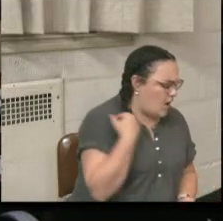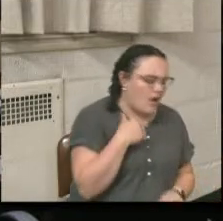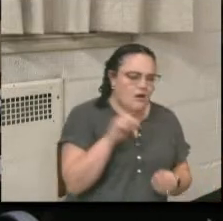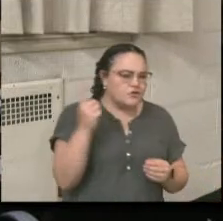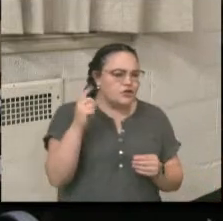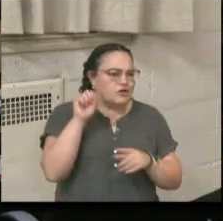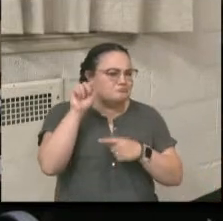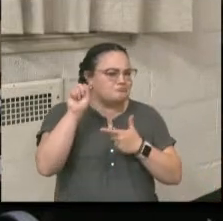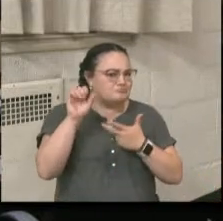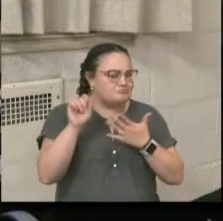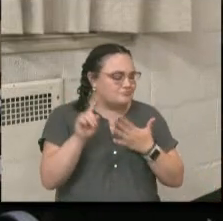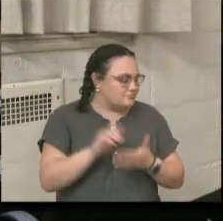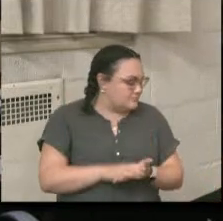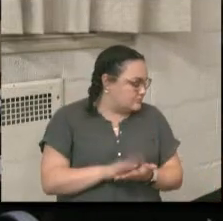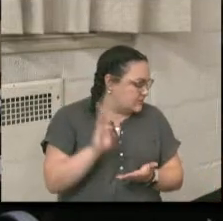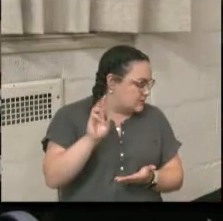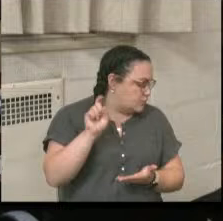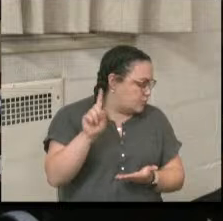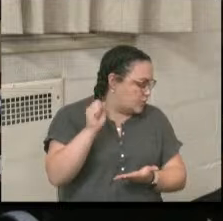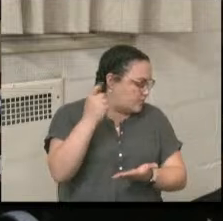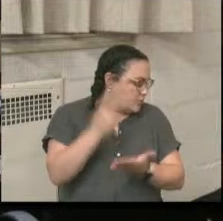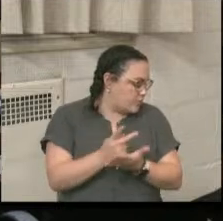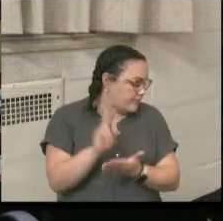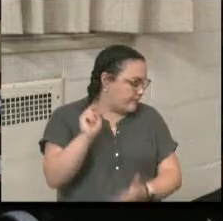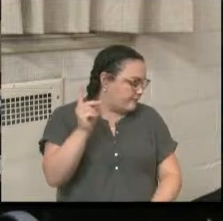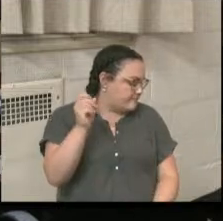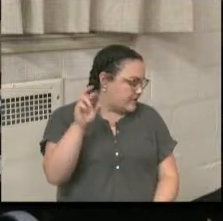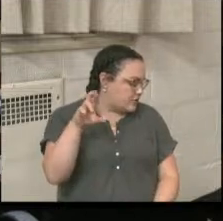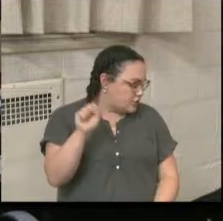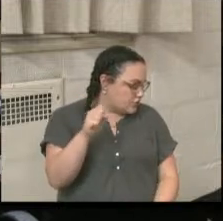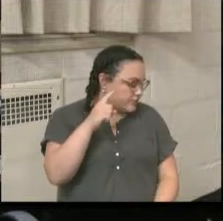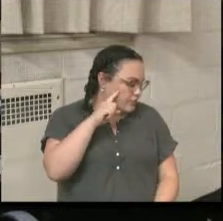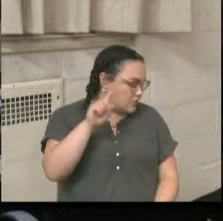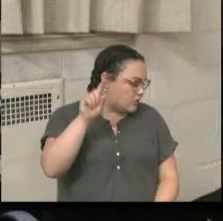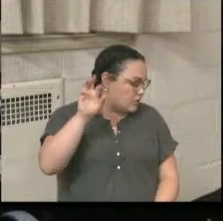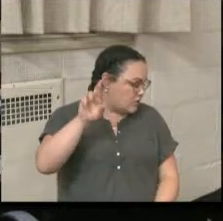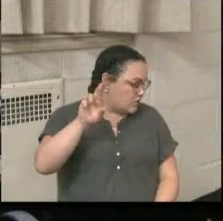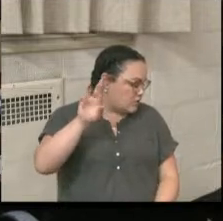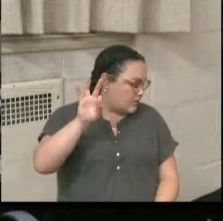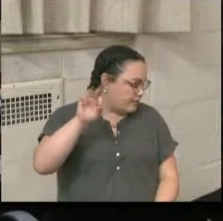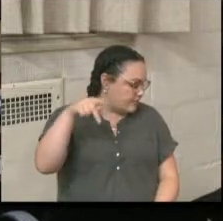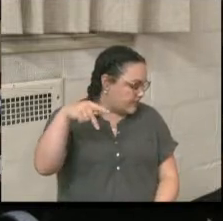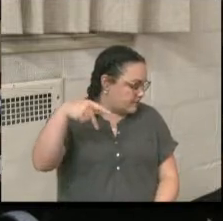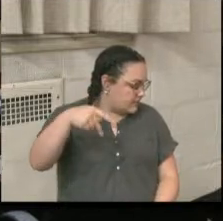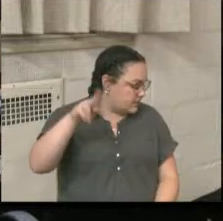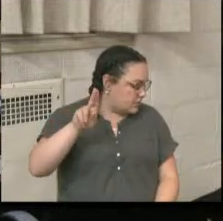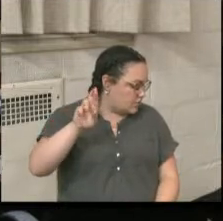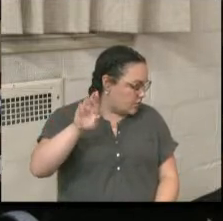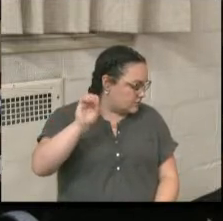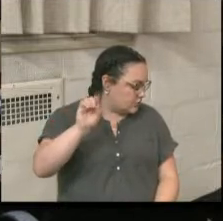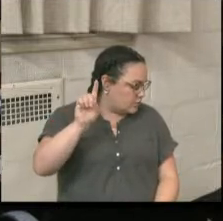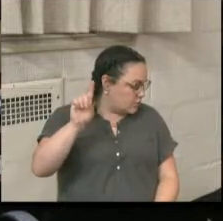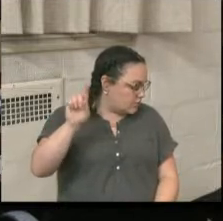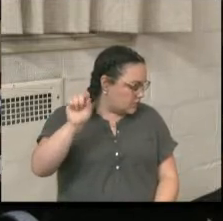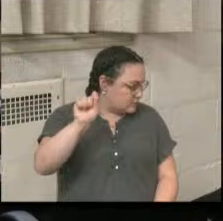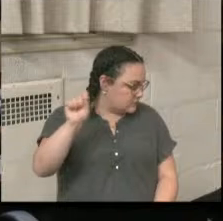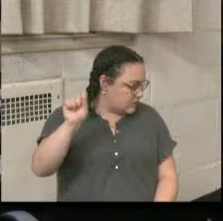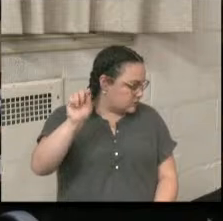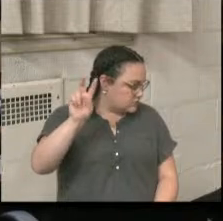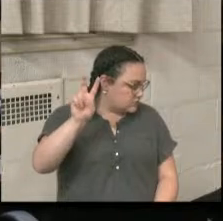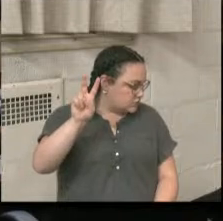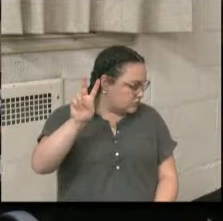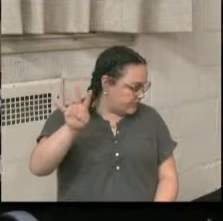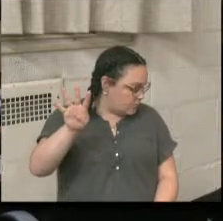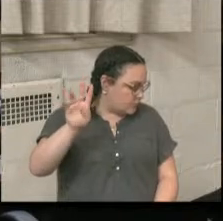for the record. 6.1 is approval of vendors to RFP PUR 011-24